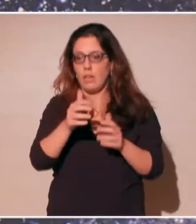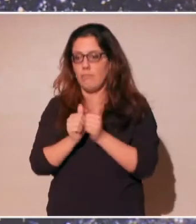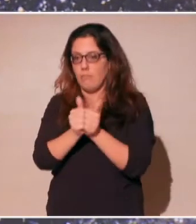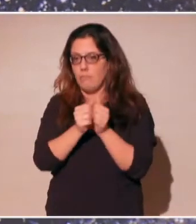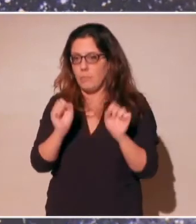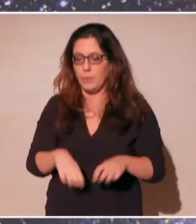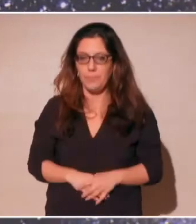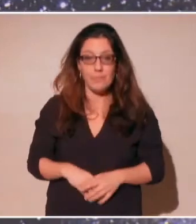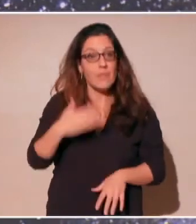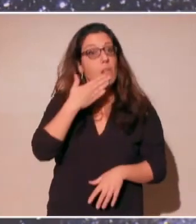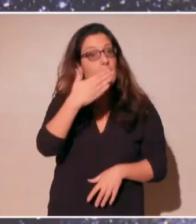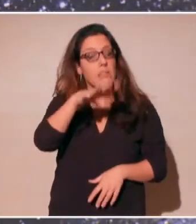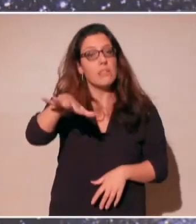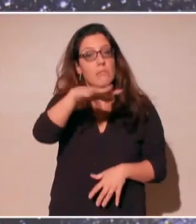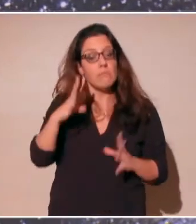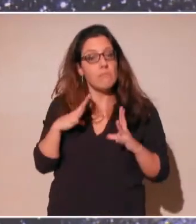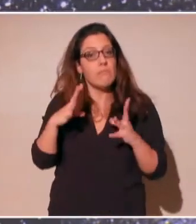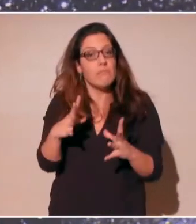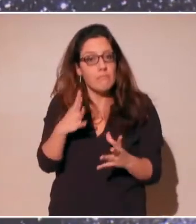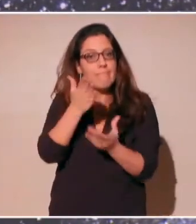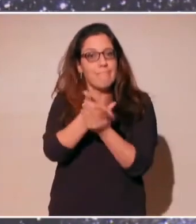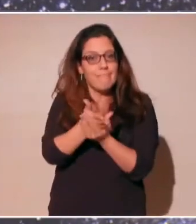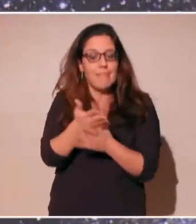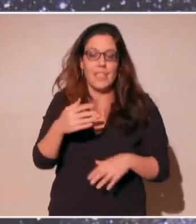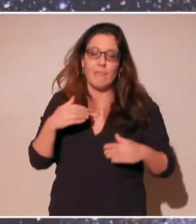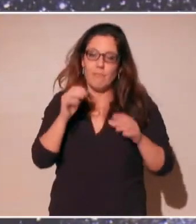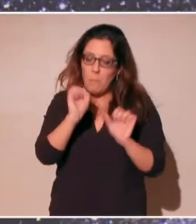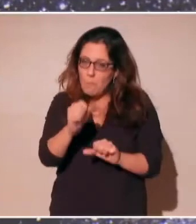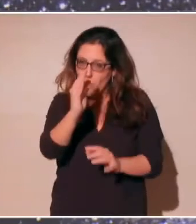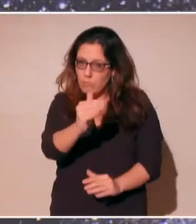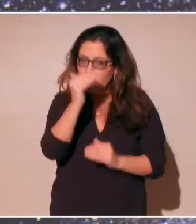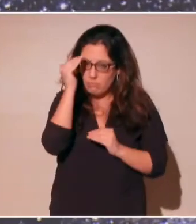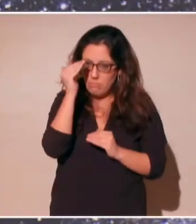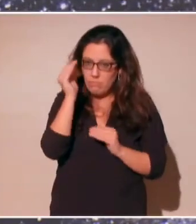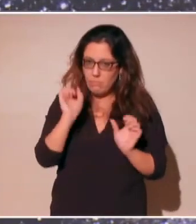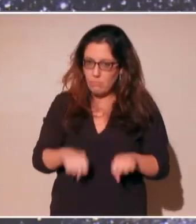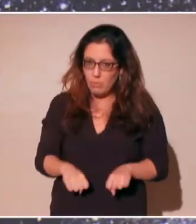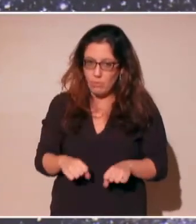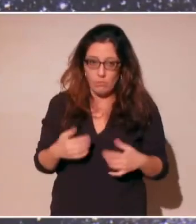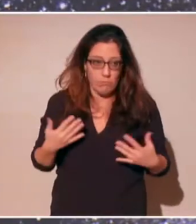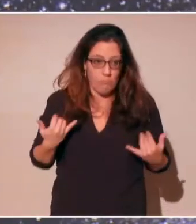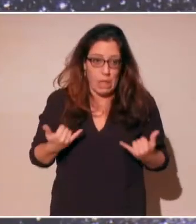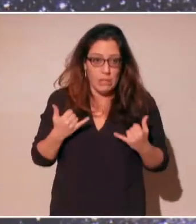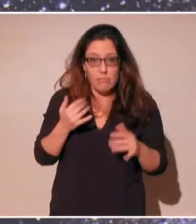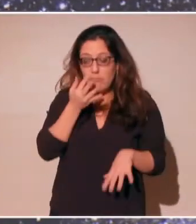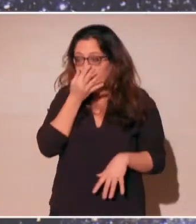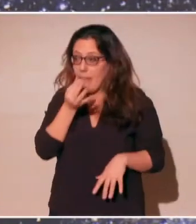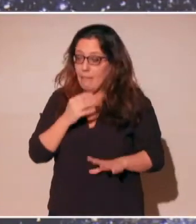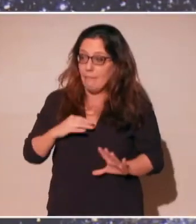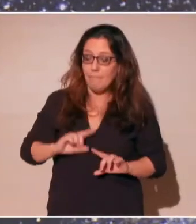live in. Thank you for your commitment. And as you have all understood, you can count on me. I've said this